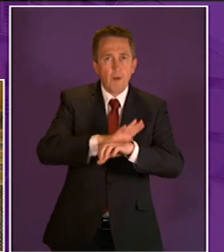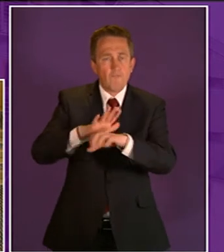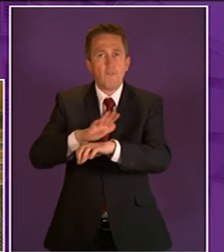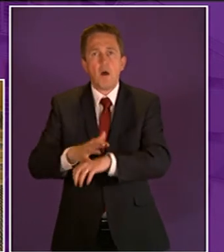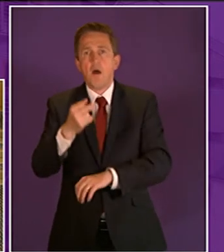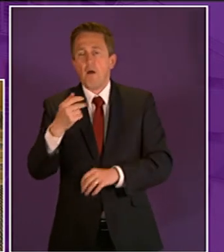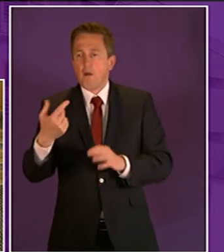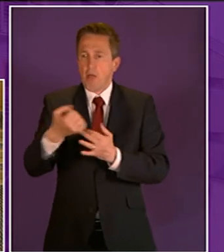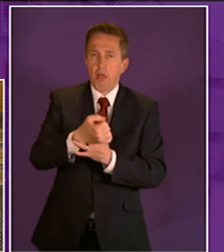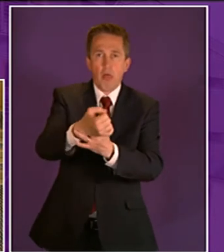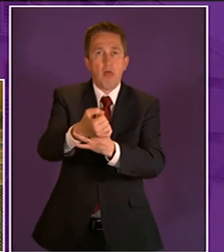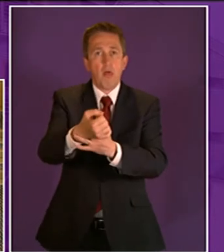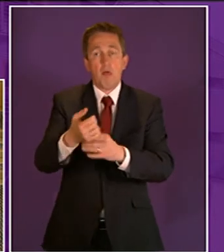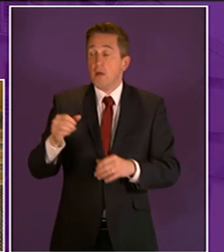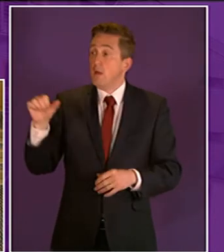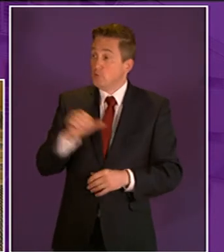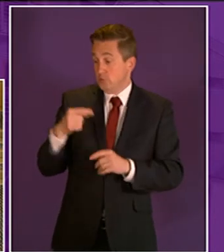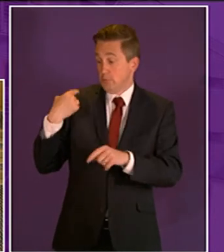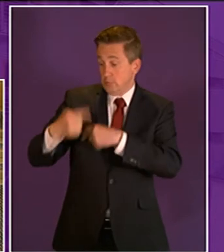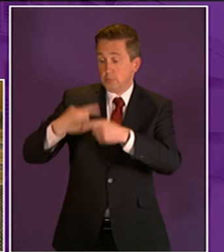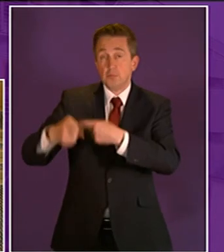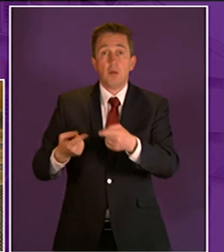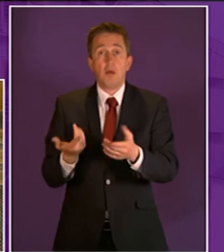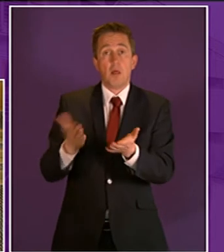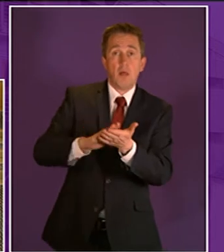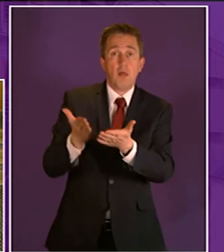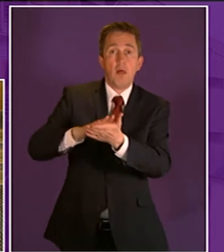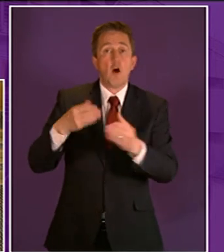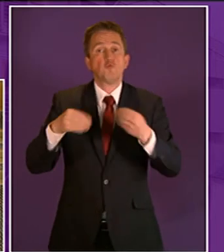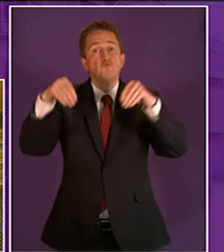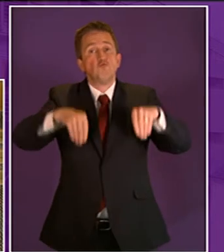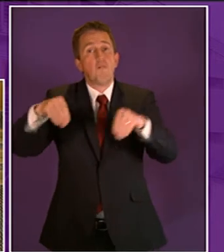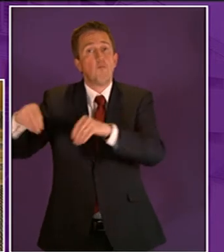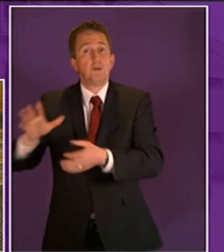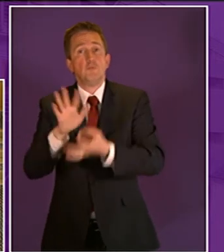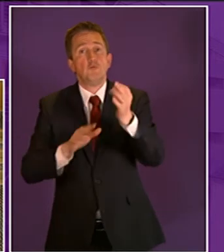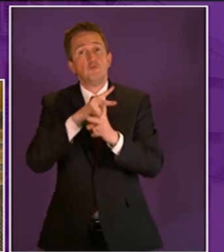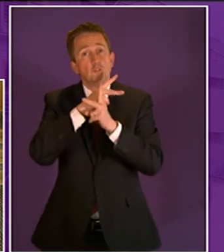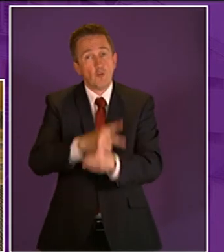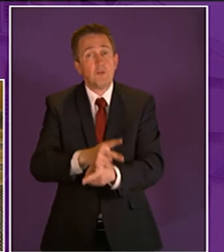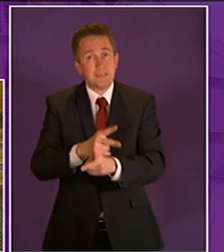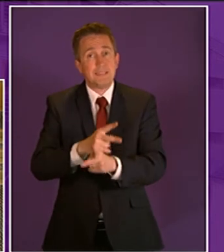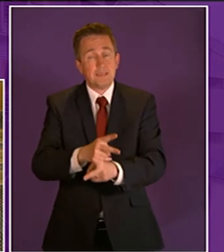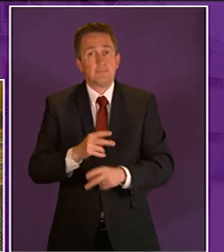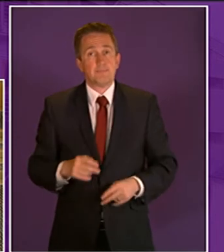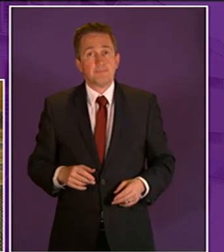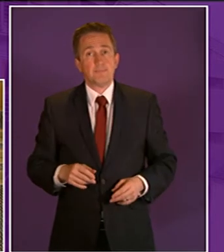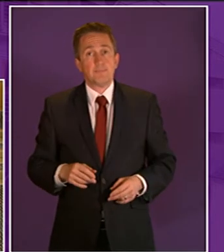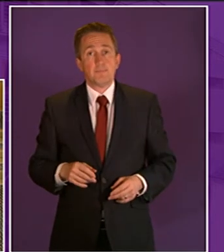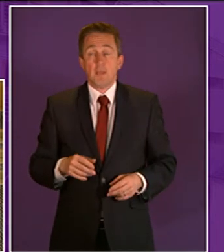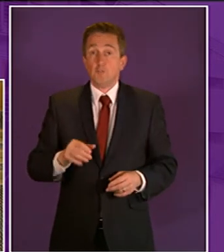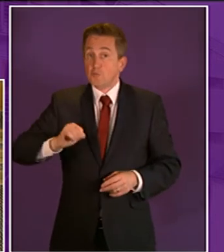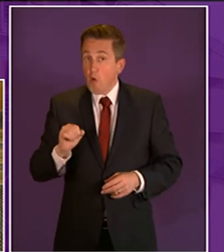of applying fixes from software and hardware suppliers onto IT systems to improve security. With less than 1% of